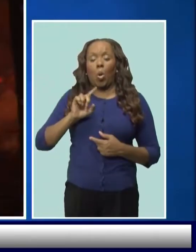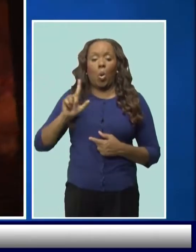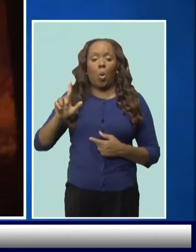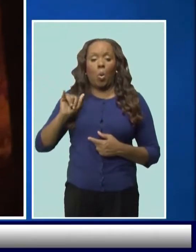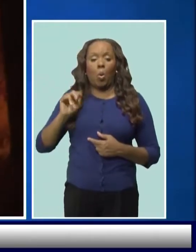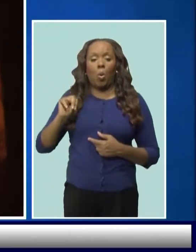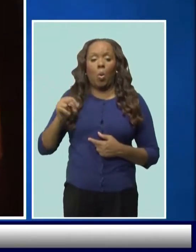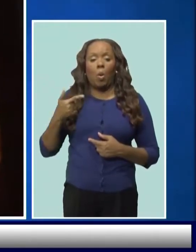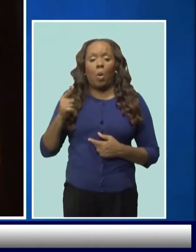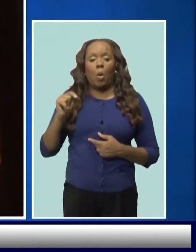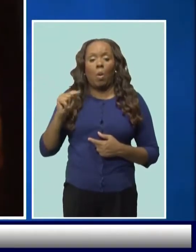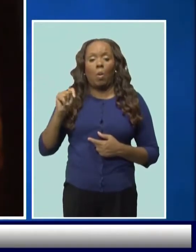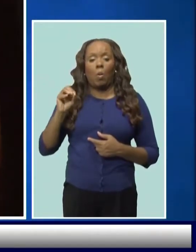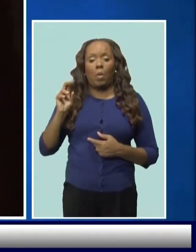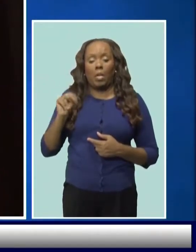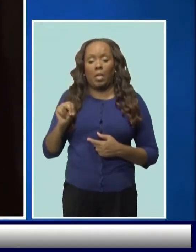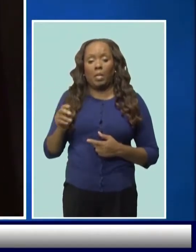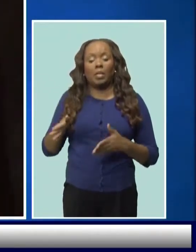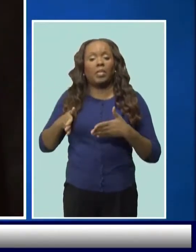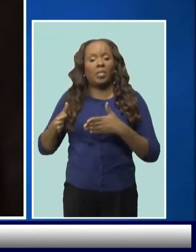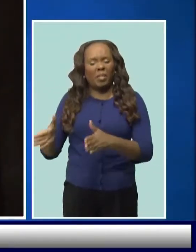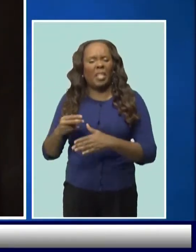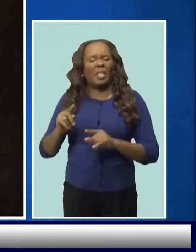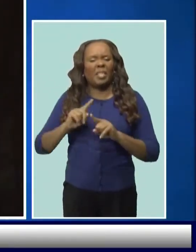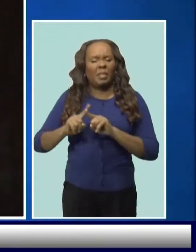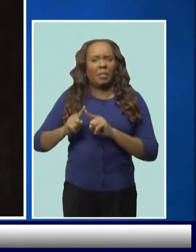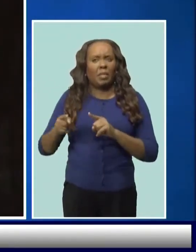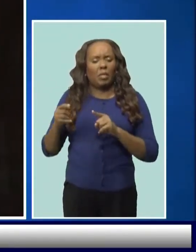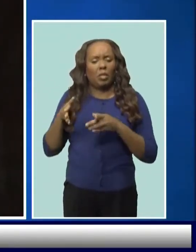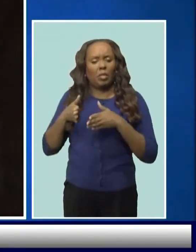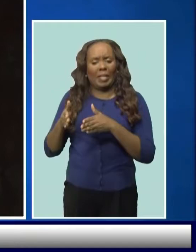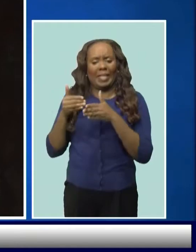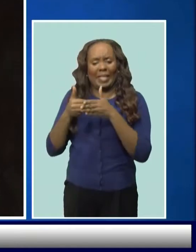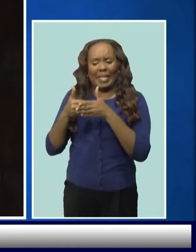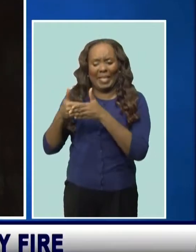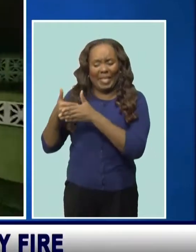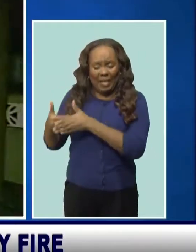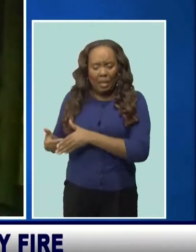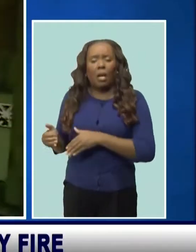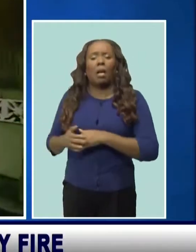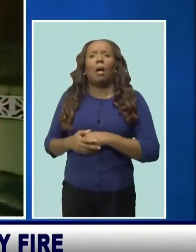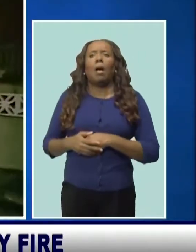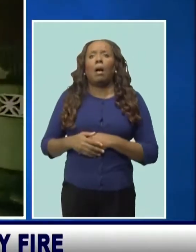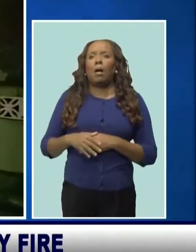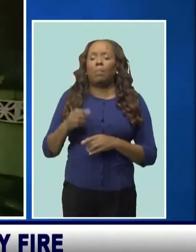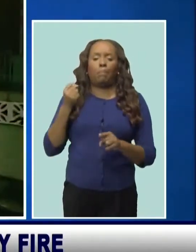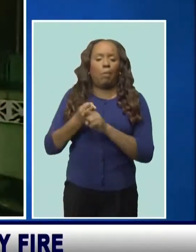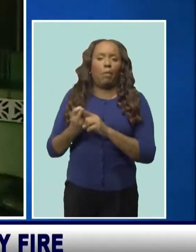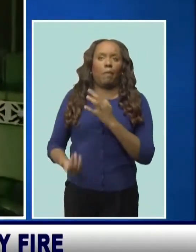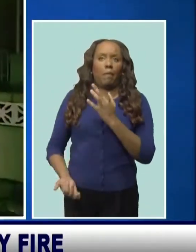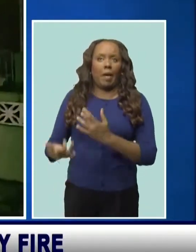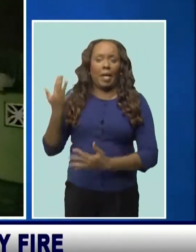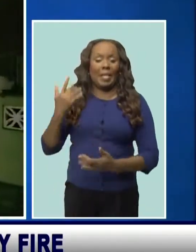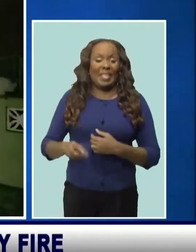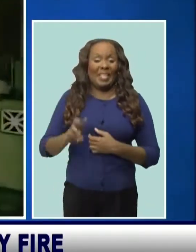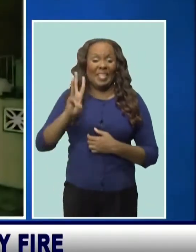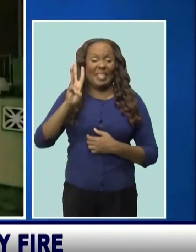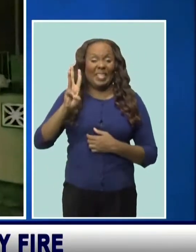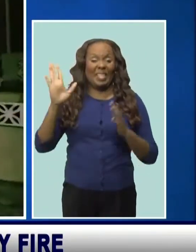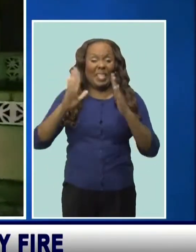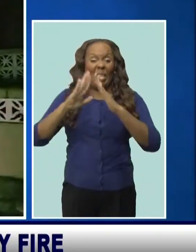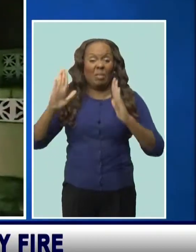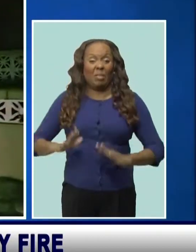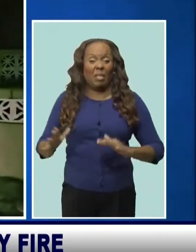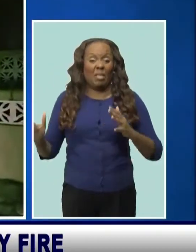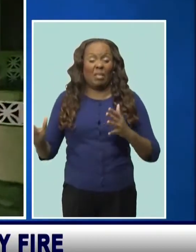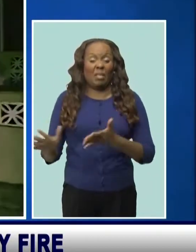Oxley, Cypress and Combermere streets have all been affected by the fire. When the smoke cleared, 6 houses were